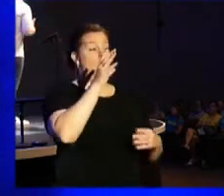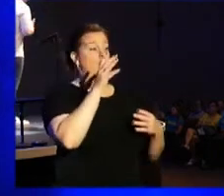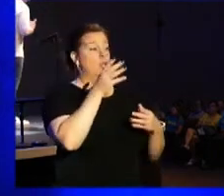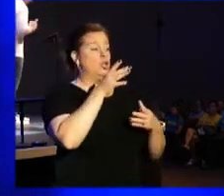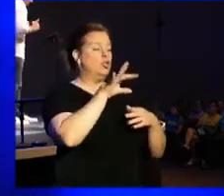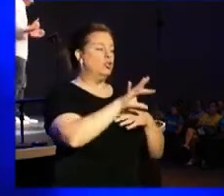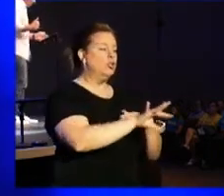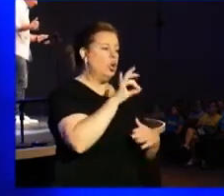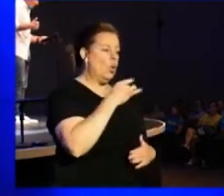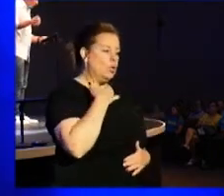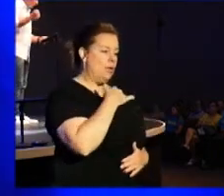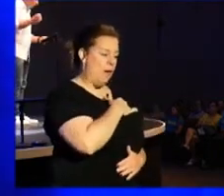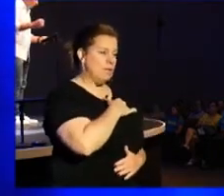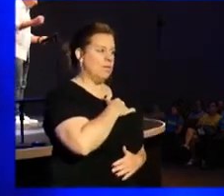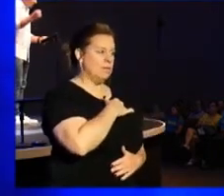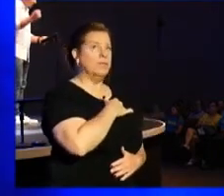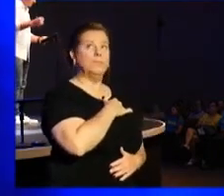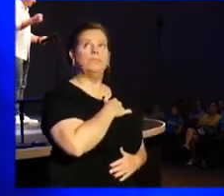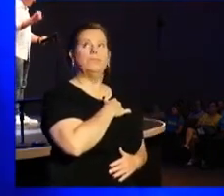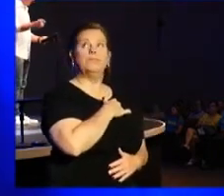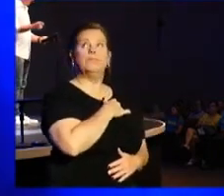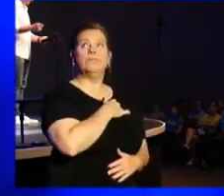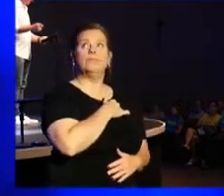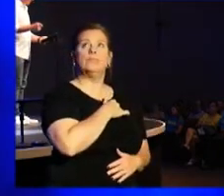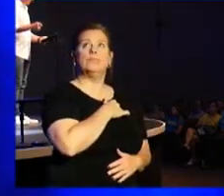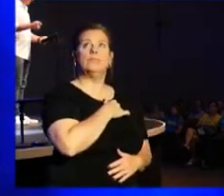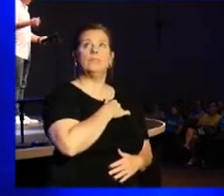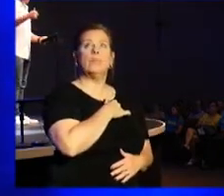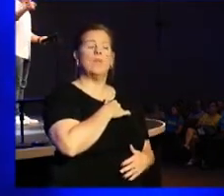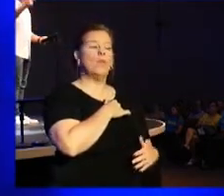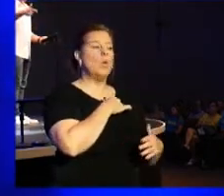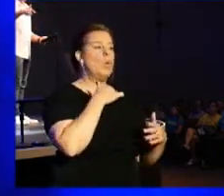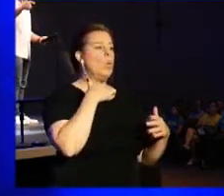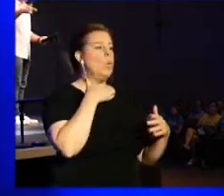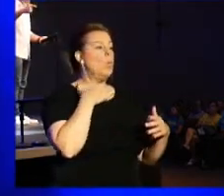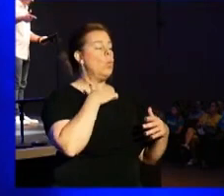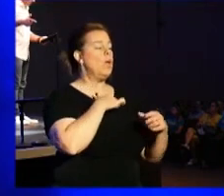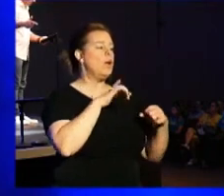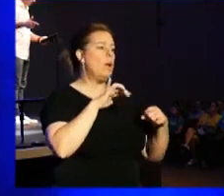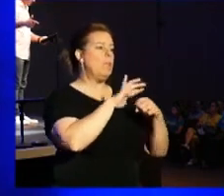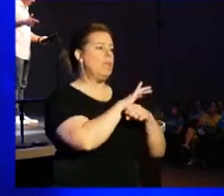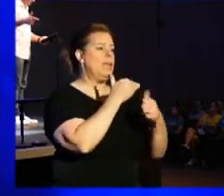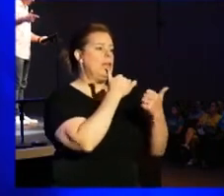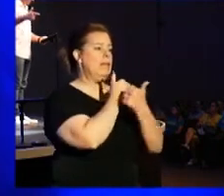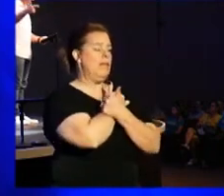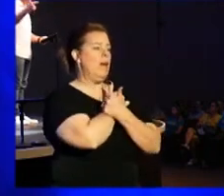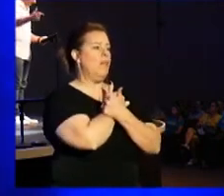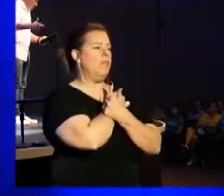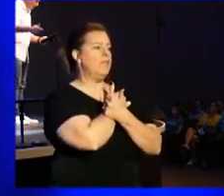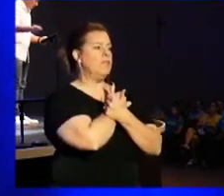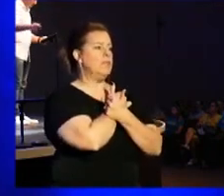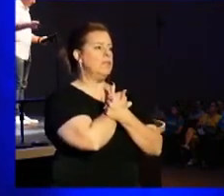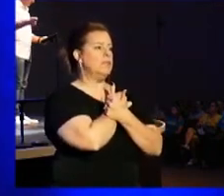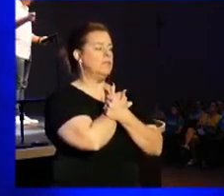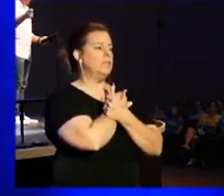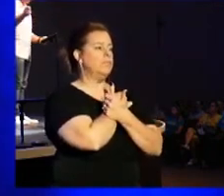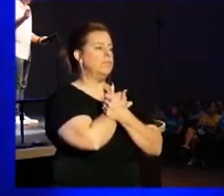who are followers of Jesus Christ, holy and dearly loved, clothe yourselves with